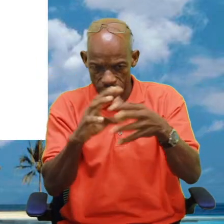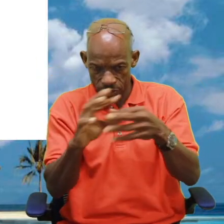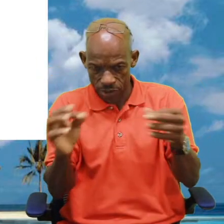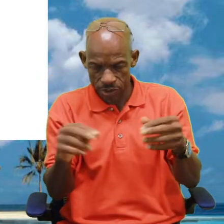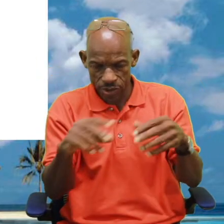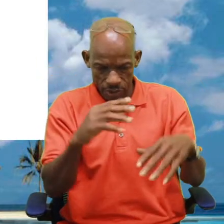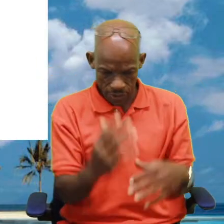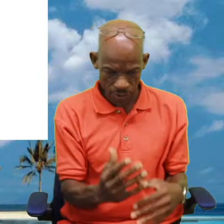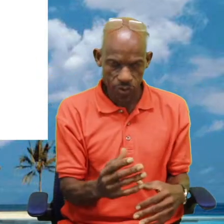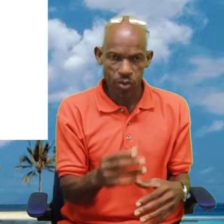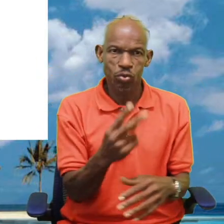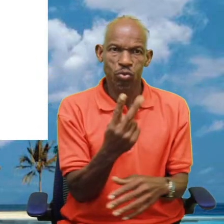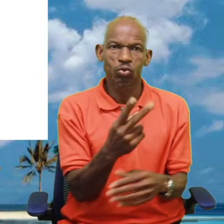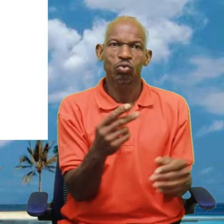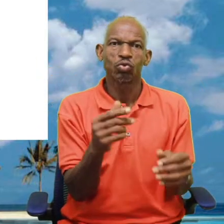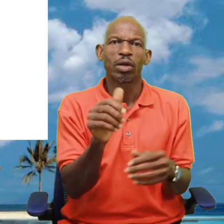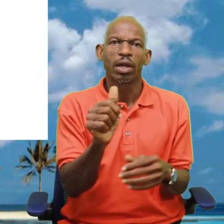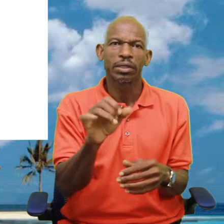Everybody good?